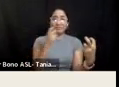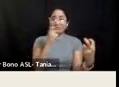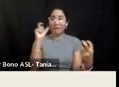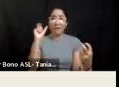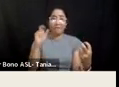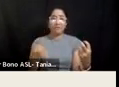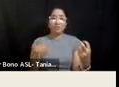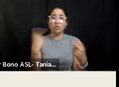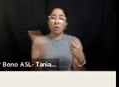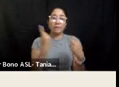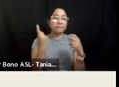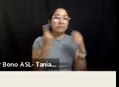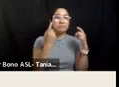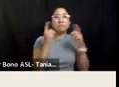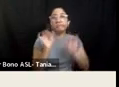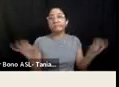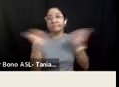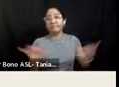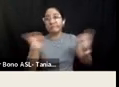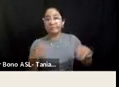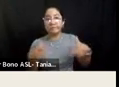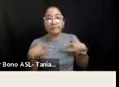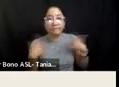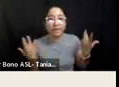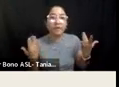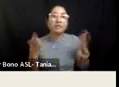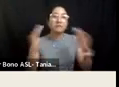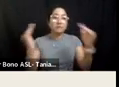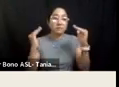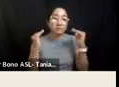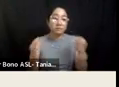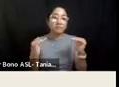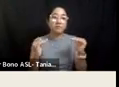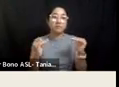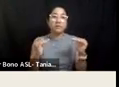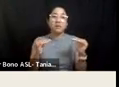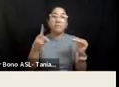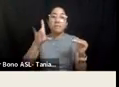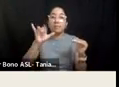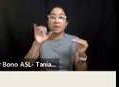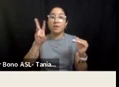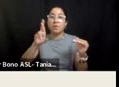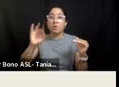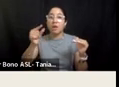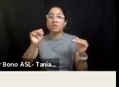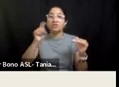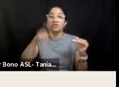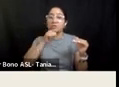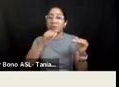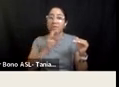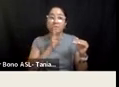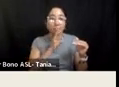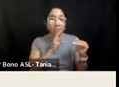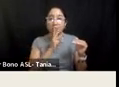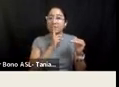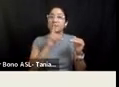the same events. Playwrights shouldn't speak when getting feedback. I think that you should hear and have an open ear and be willing to discuss